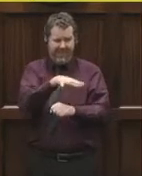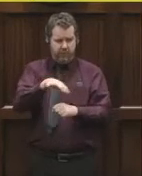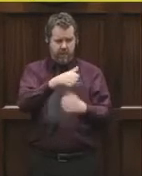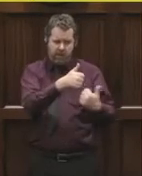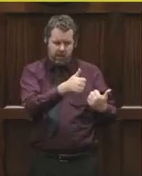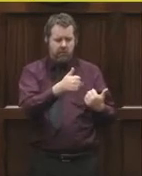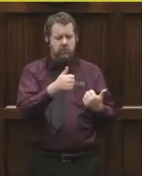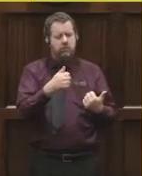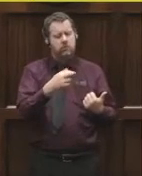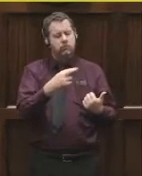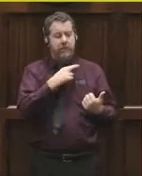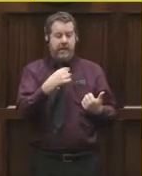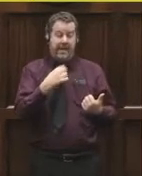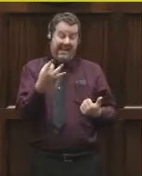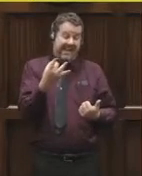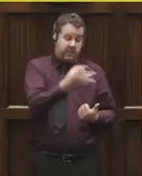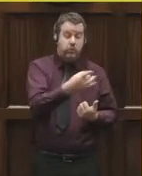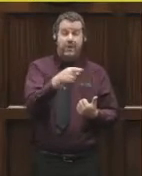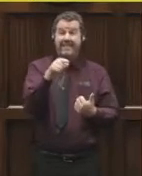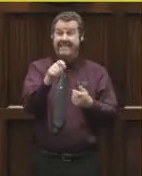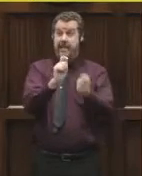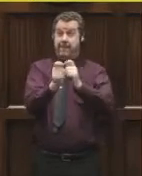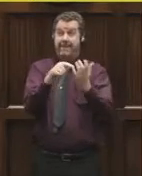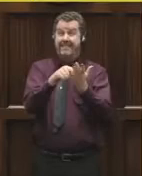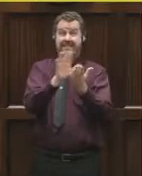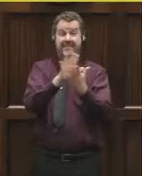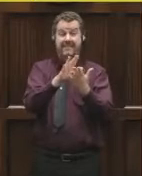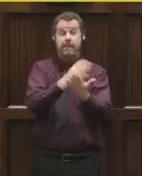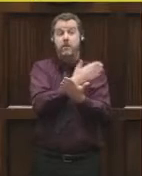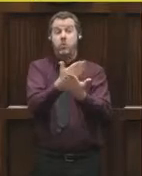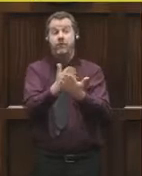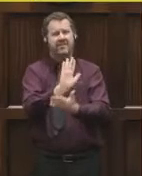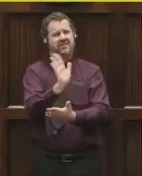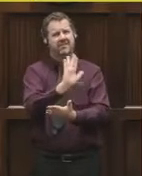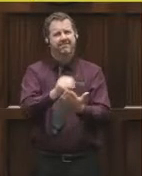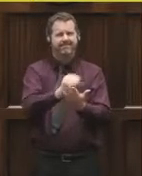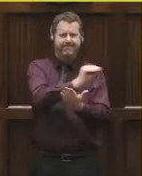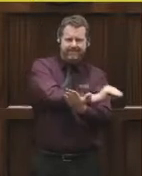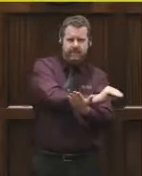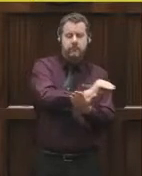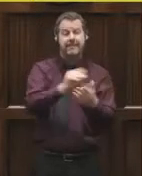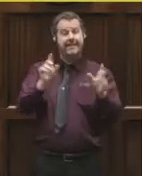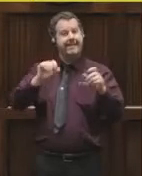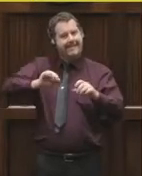you that this amendment would not be moved, and to keep the title